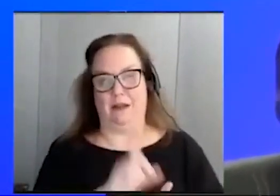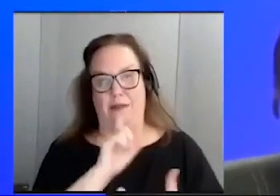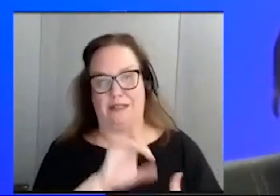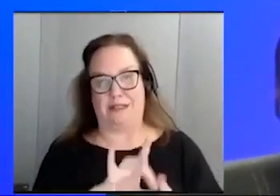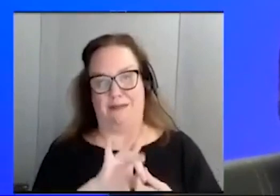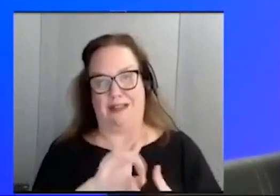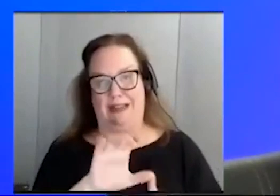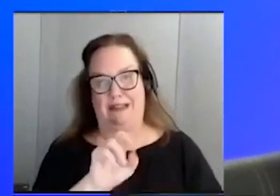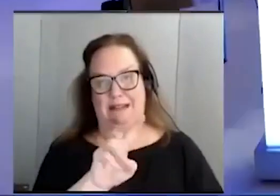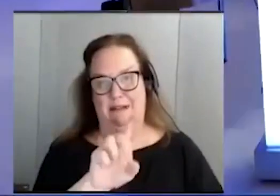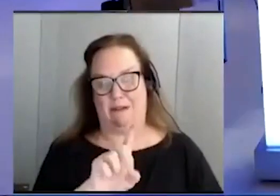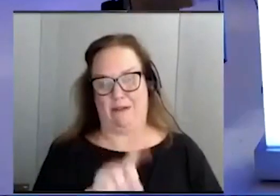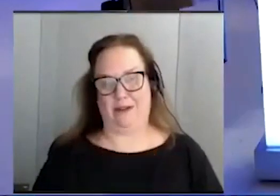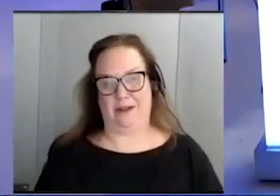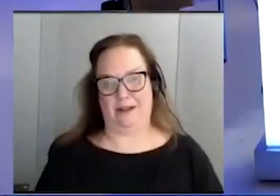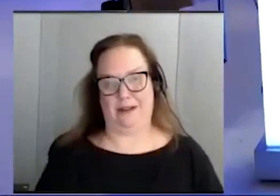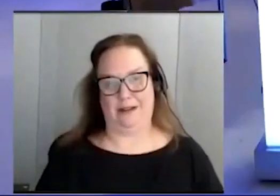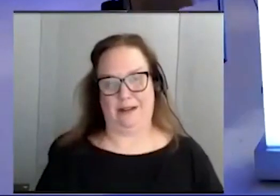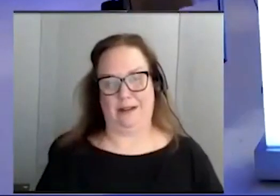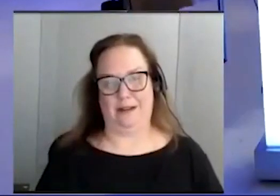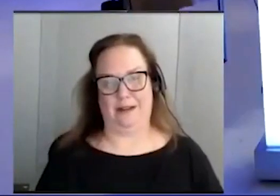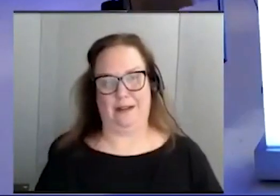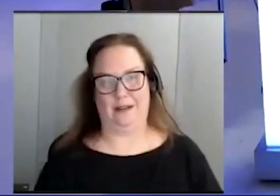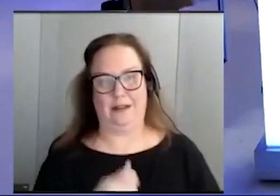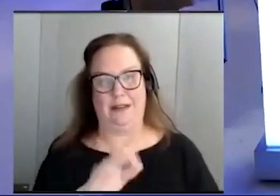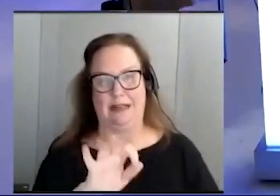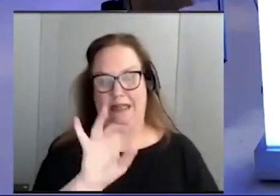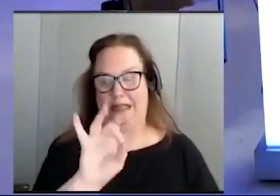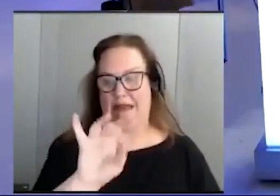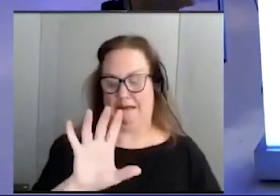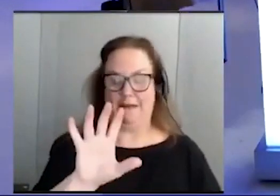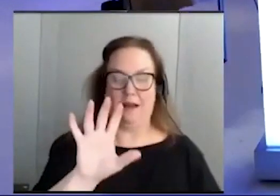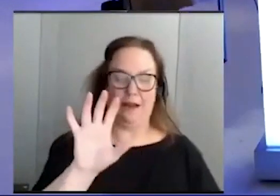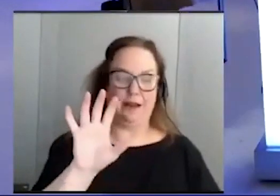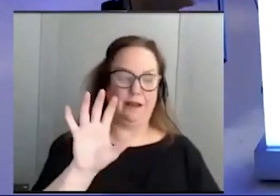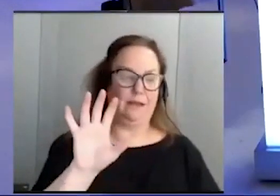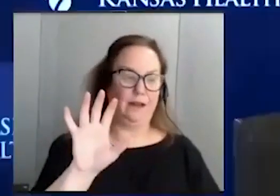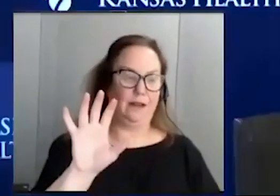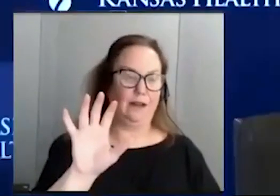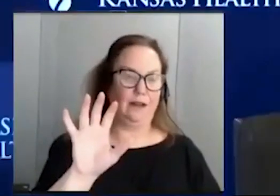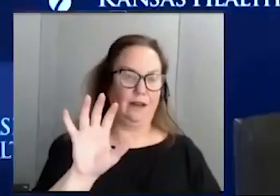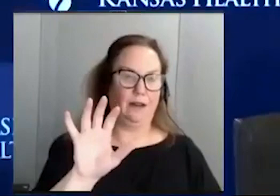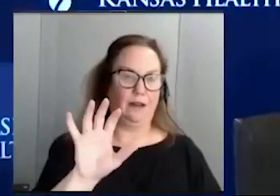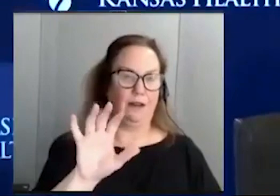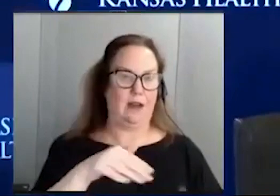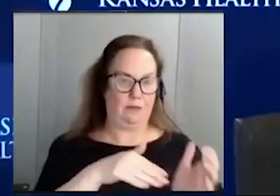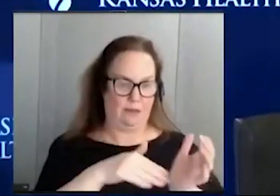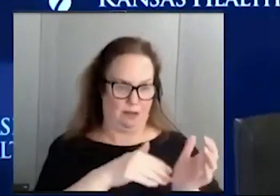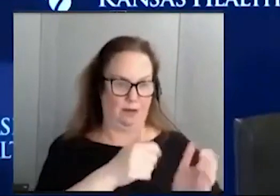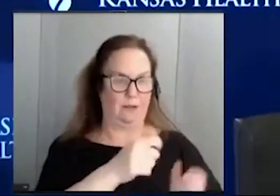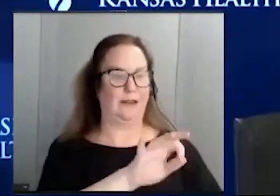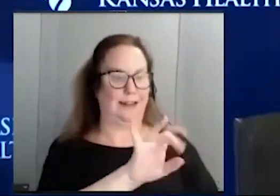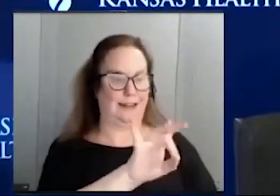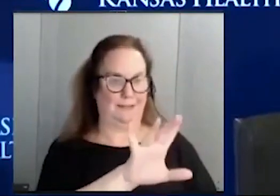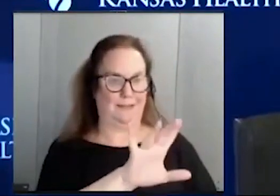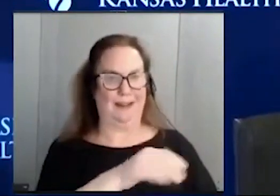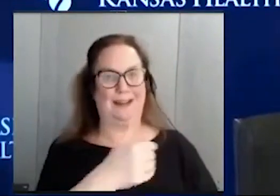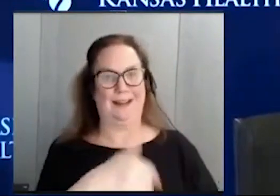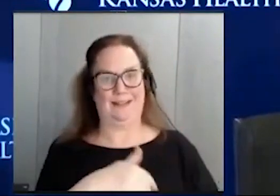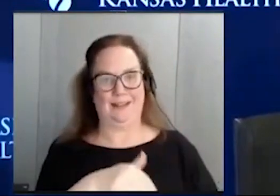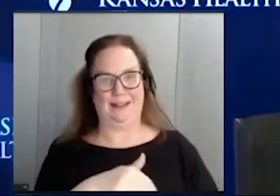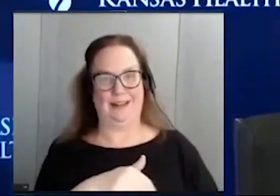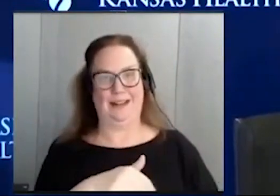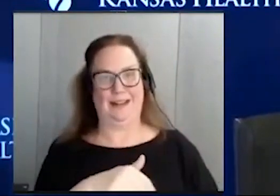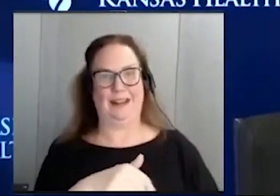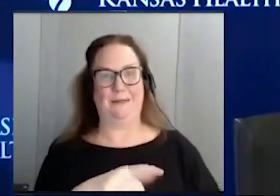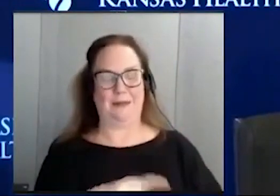To begin So with. here's a story. 1985. I was a doctor in 1985. Wow. Let's talk about that. I mean, a long time